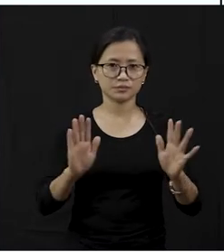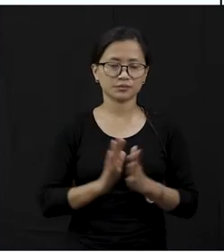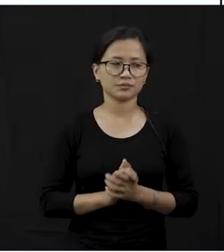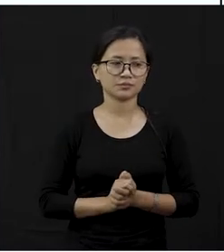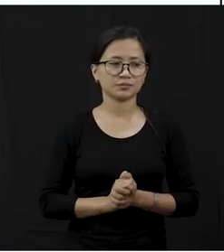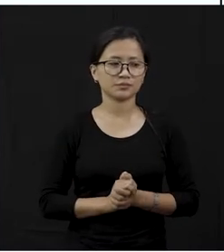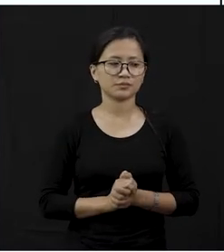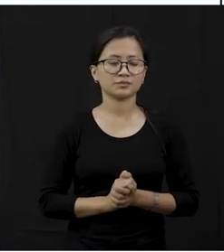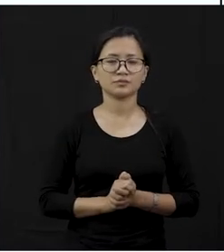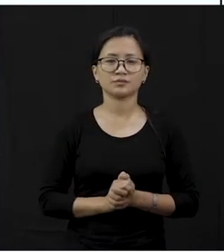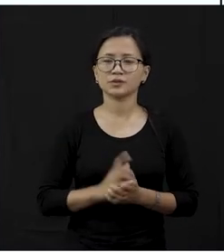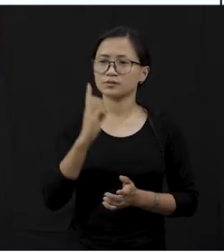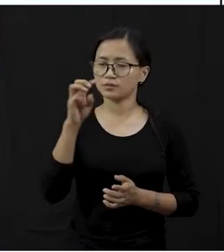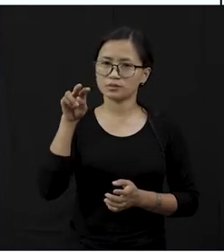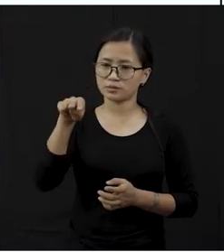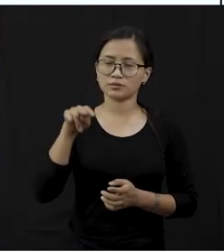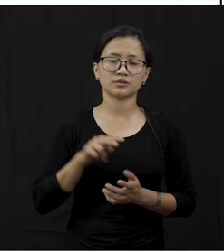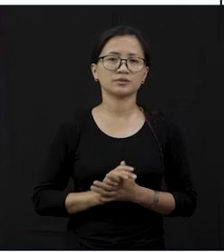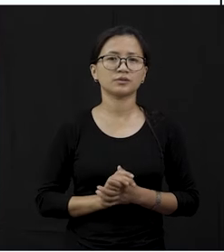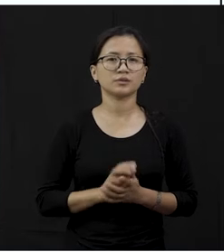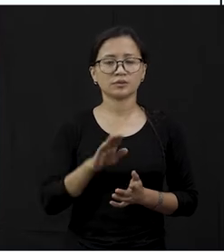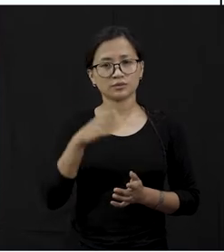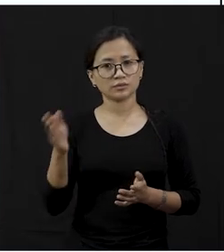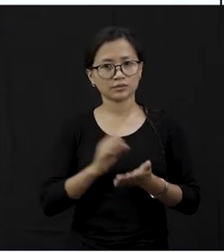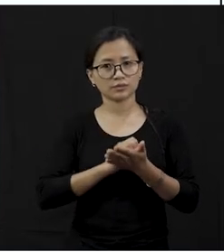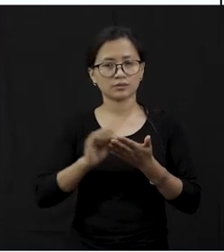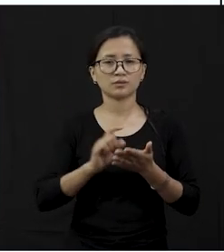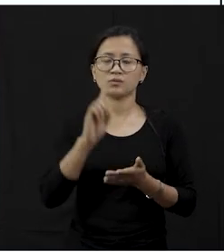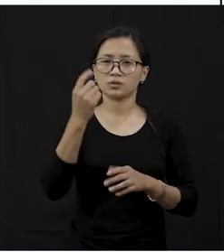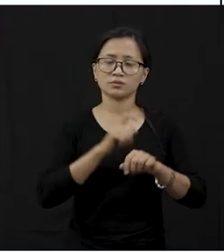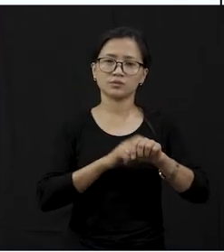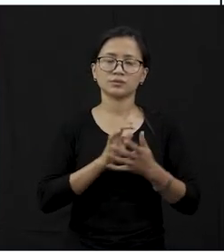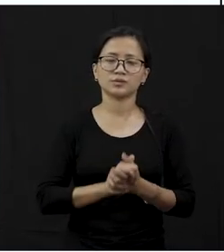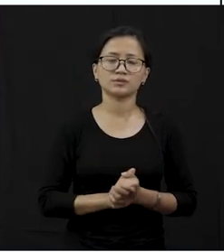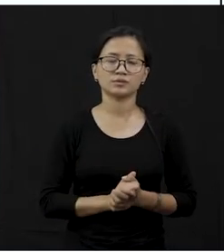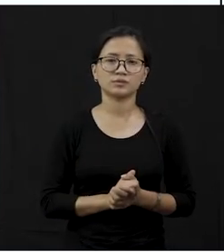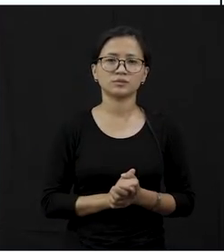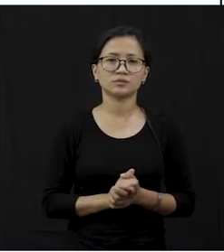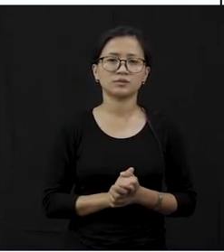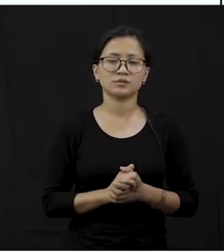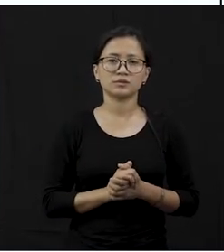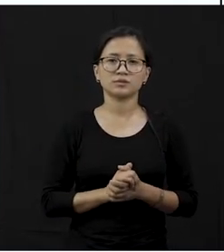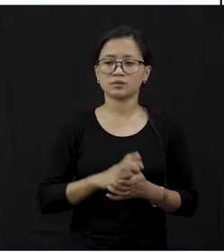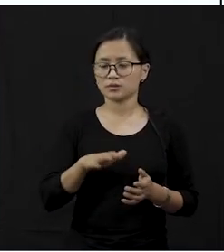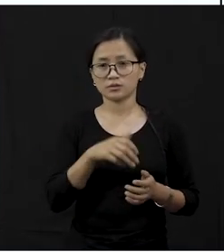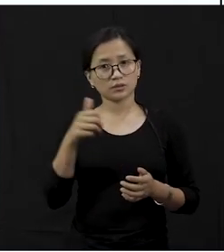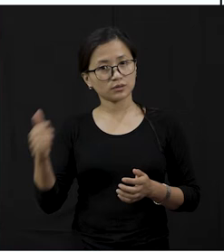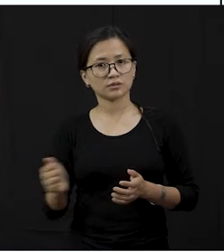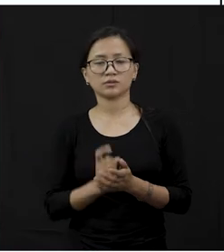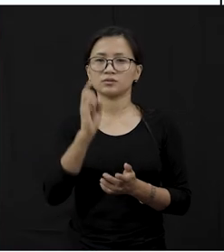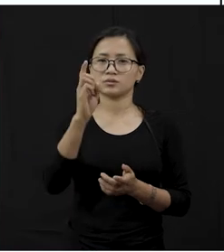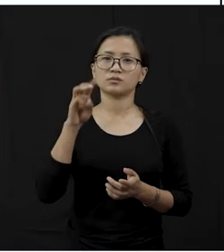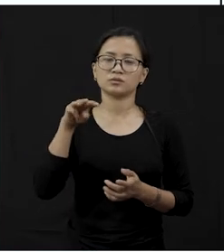on the this written hundreds, it is called as one burit, and on the other side you have